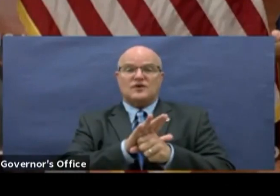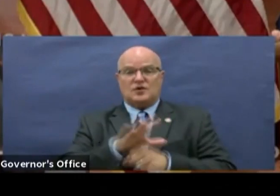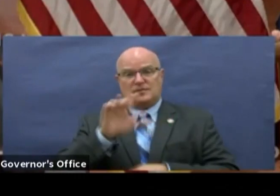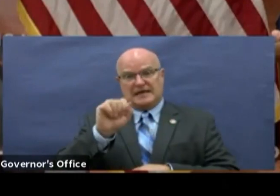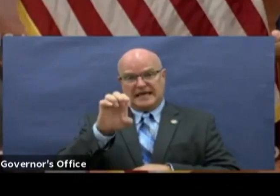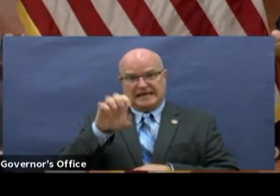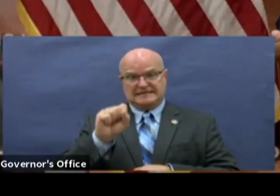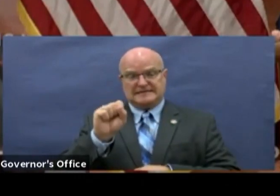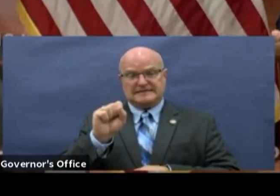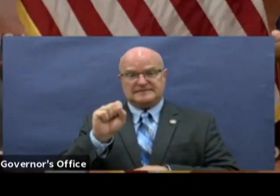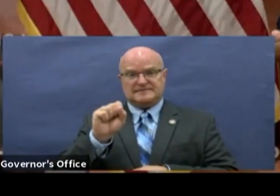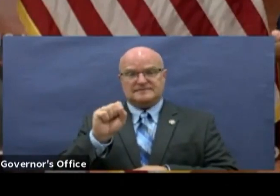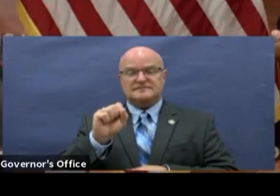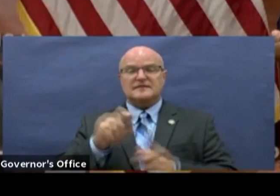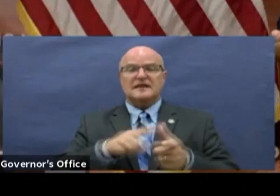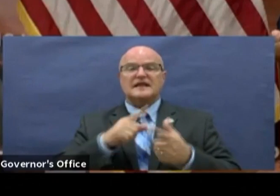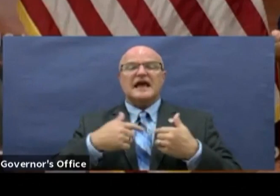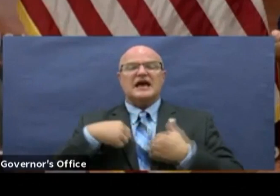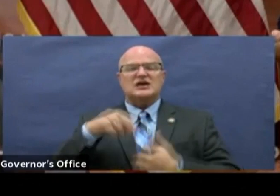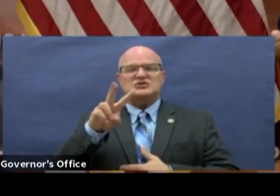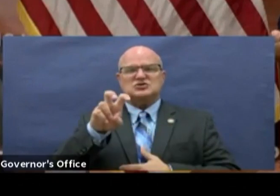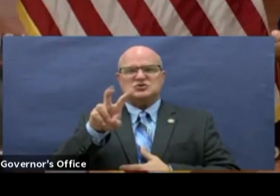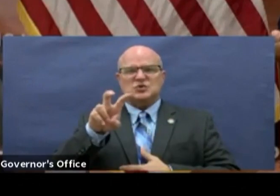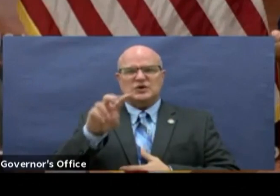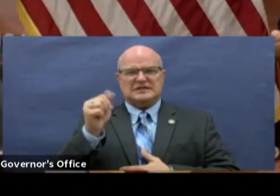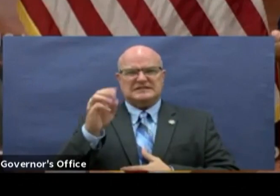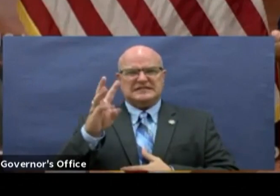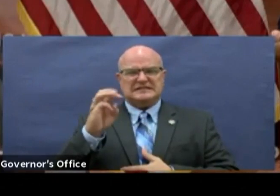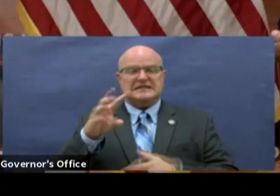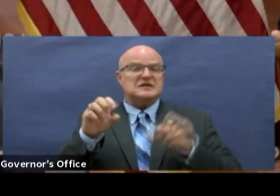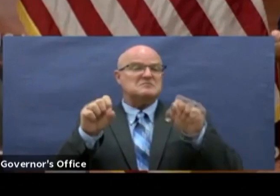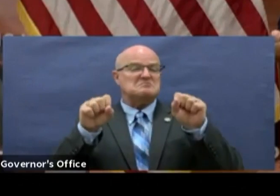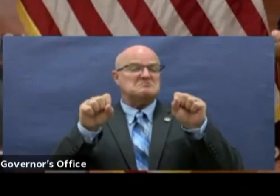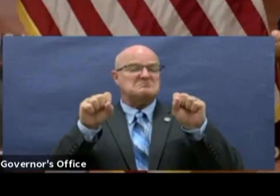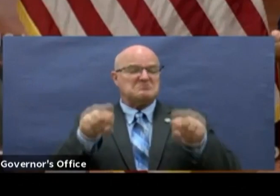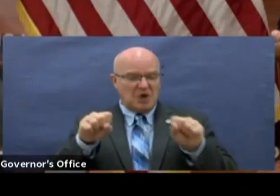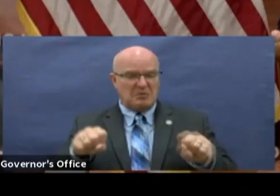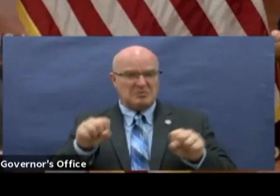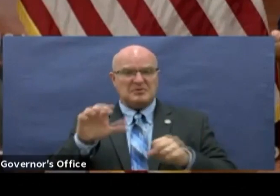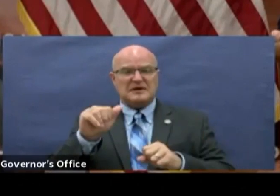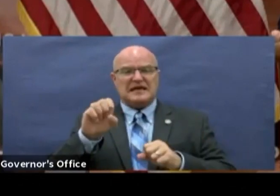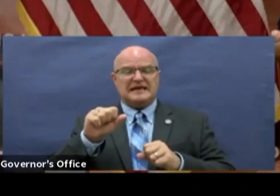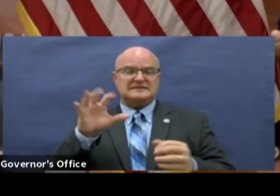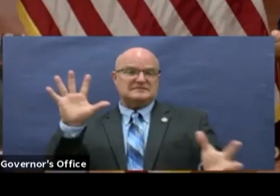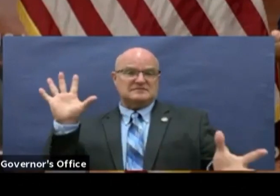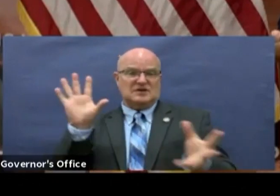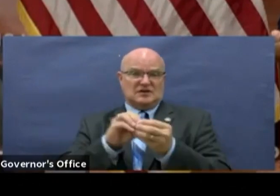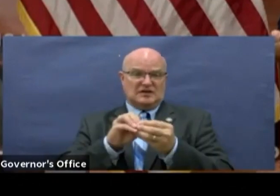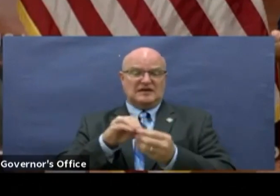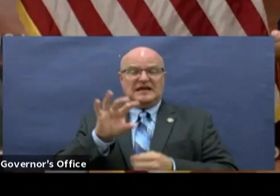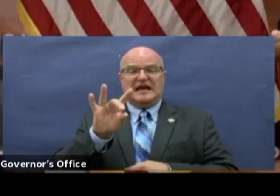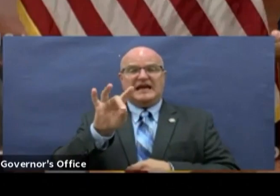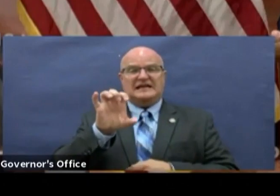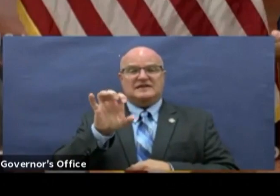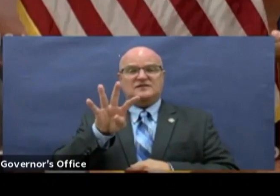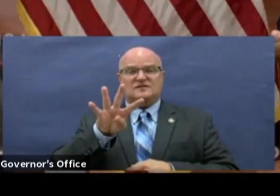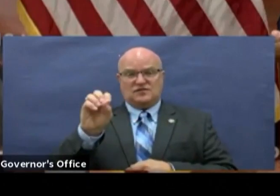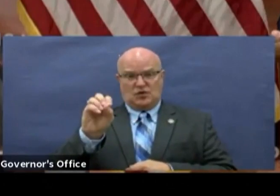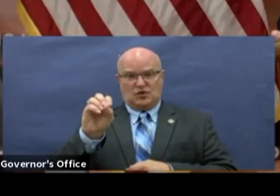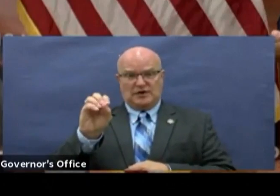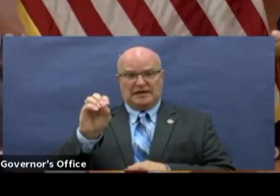cases. And then we had 216 probable cases. That gives us a total of